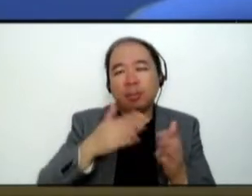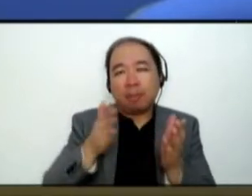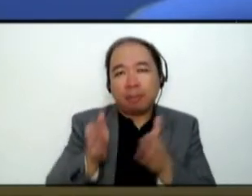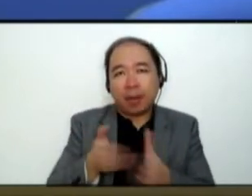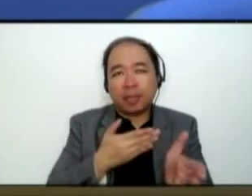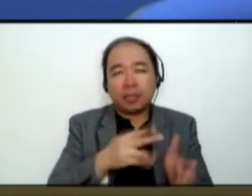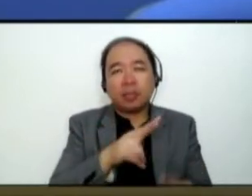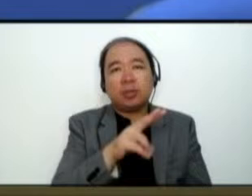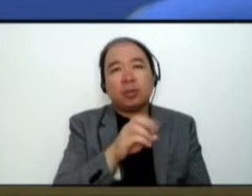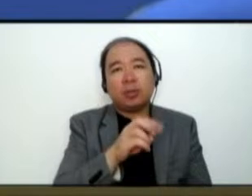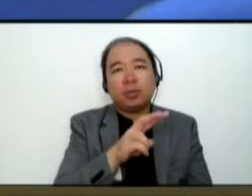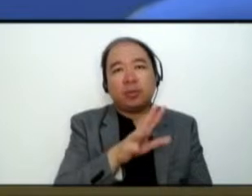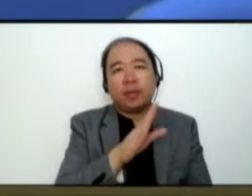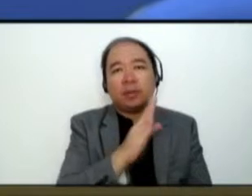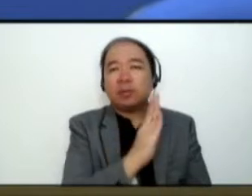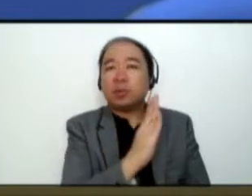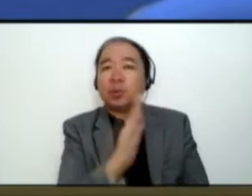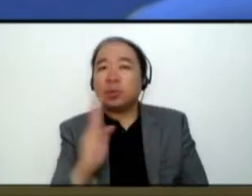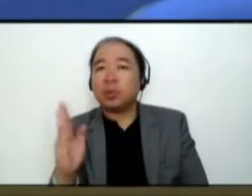2025-2029.